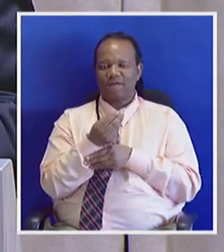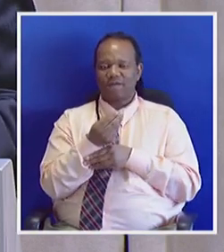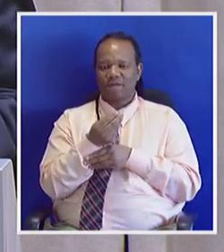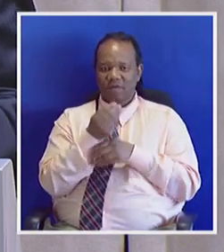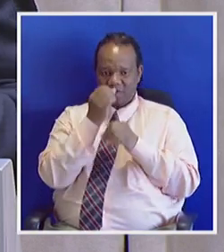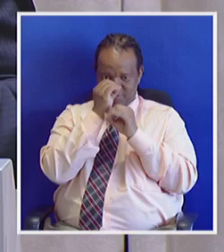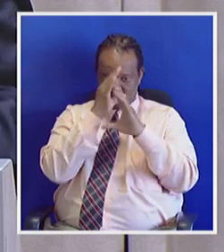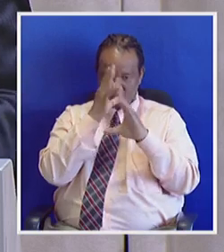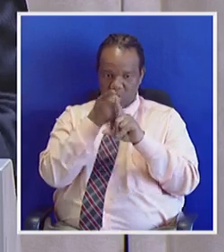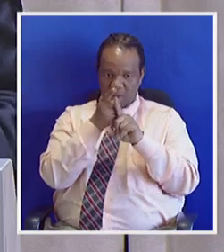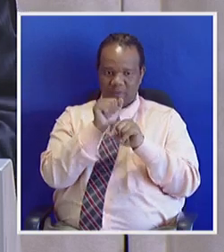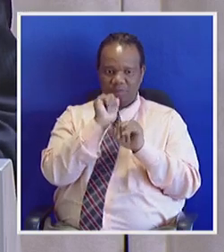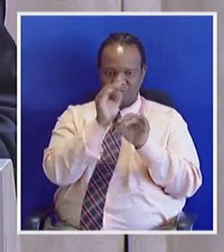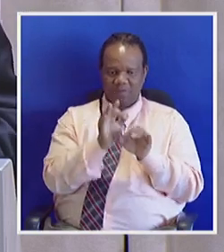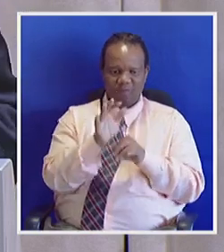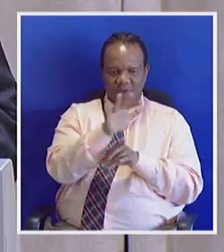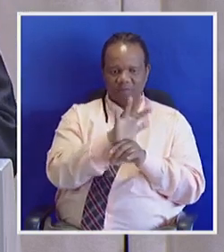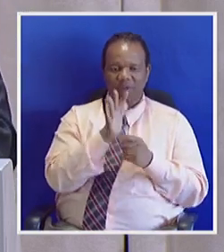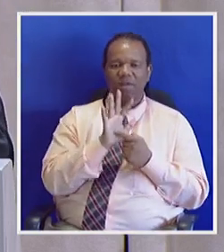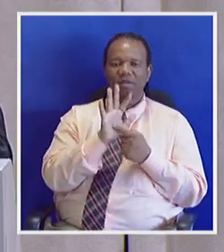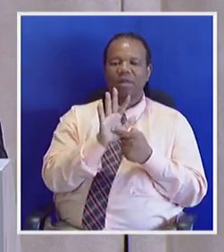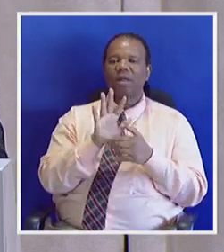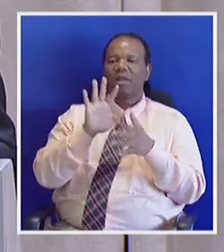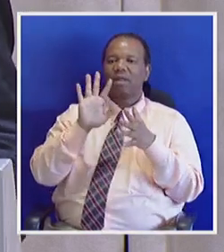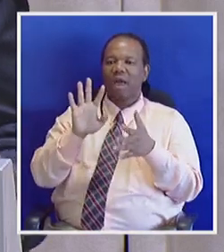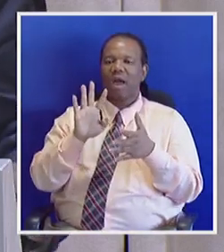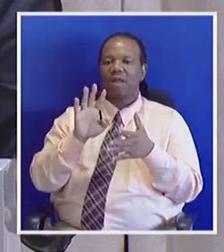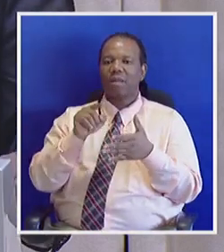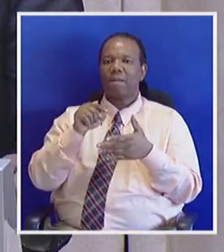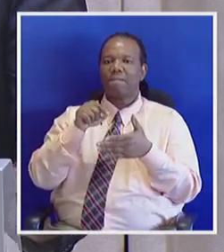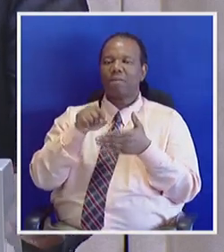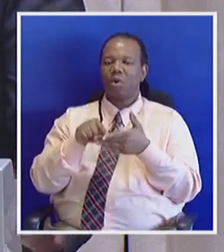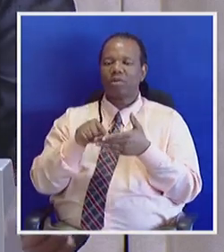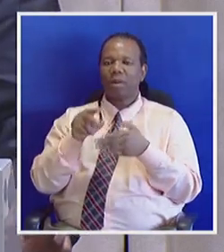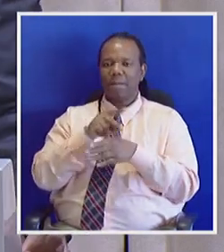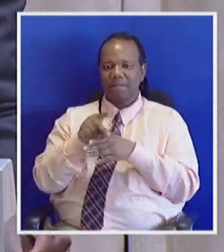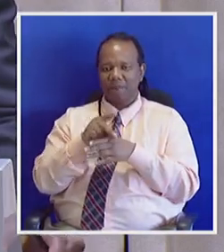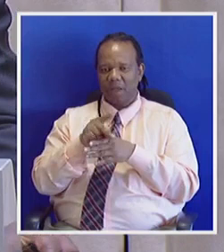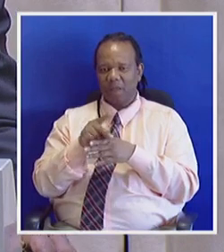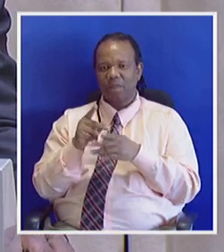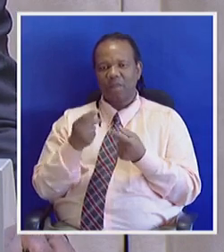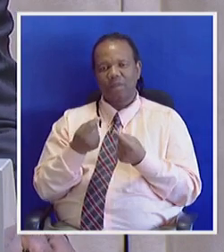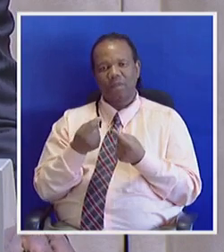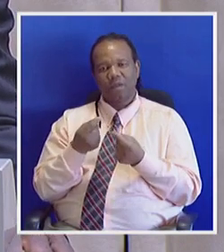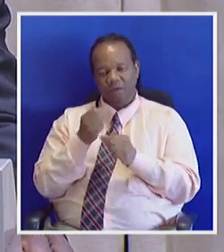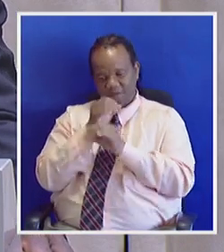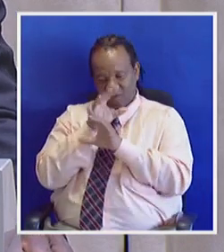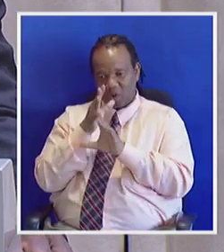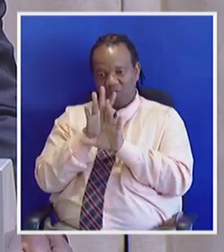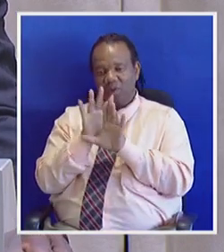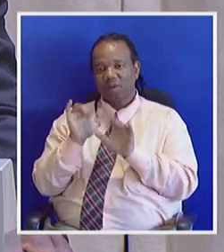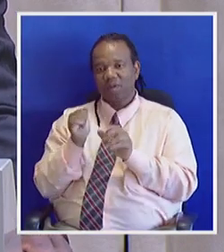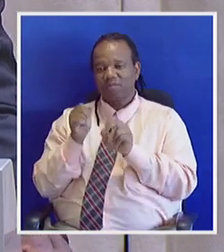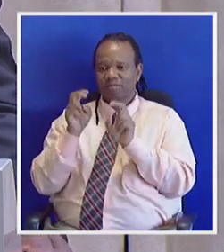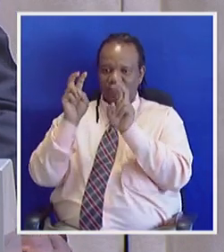specific areas. For instance, the 9-point plan. One of the areas it focused on was to stabilize the energy